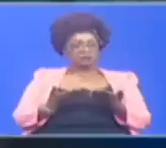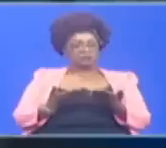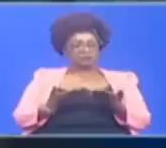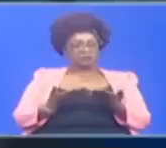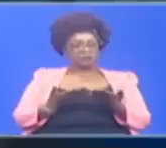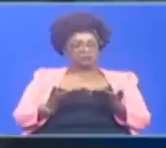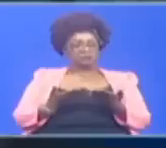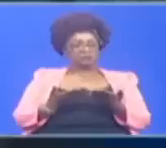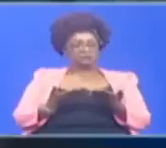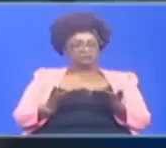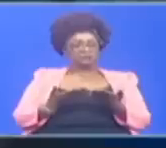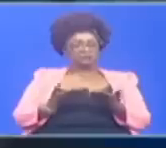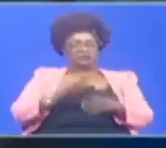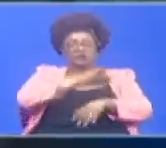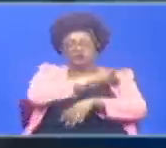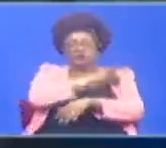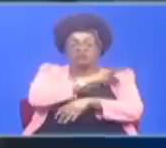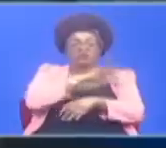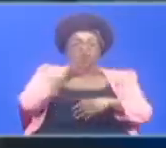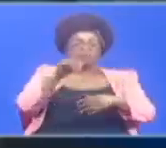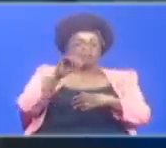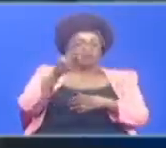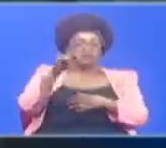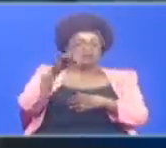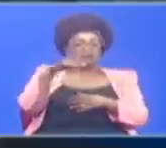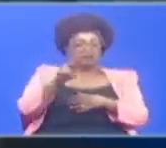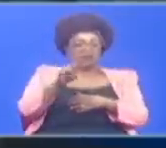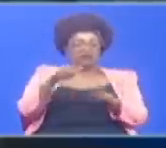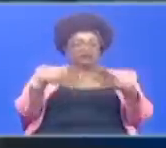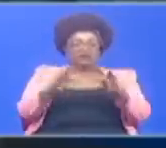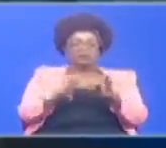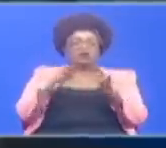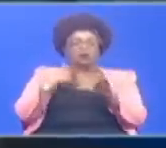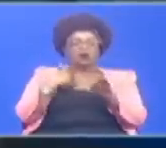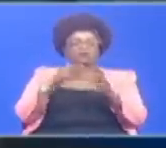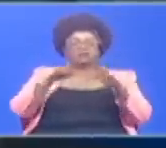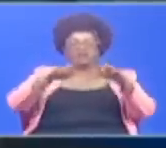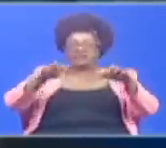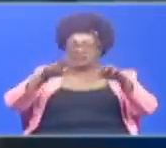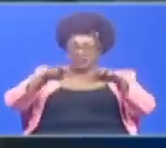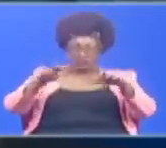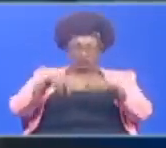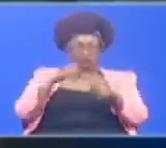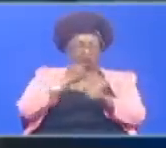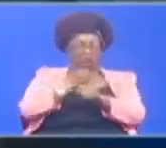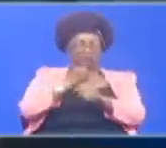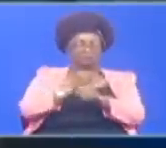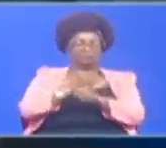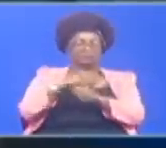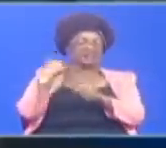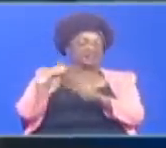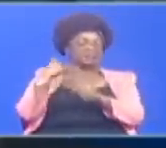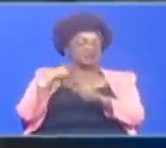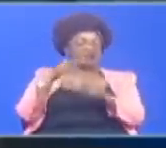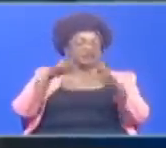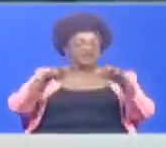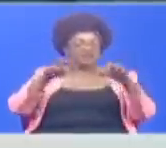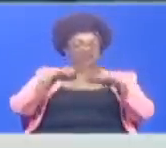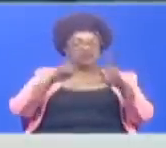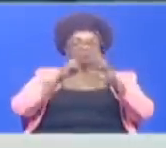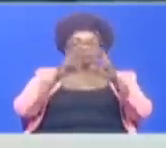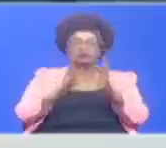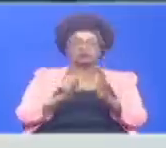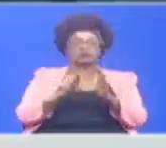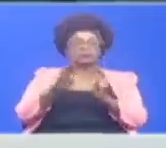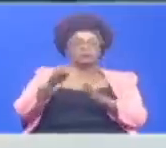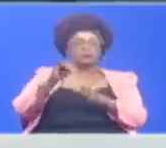Dafton Mwitiki's family now wants investigations into his whereabouts taken over by the Directorate of Criminal Investigations headquarters.